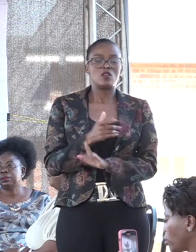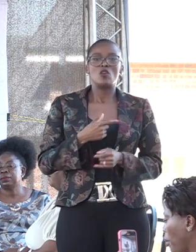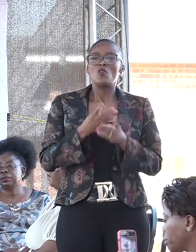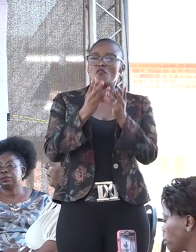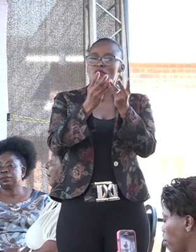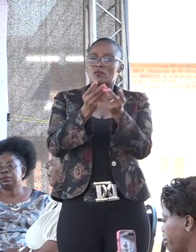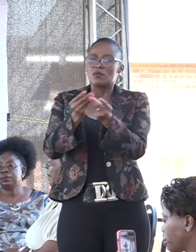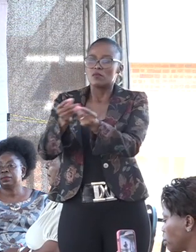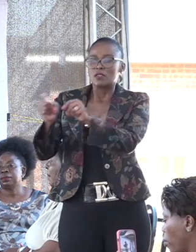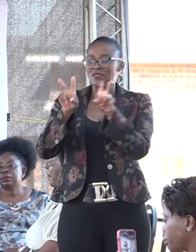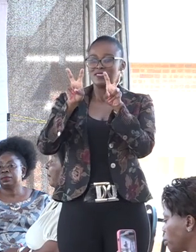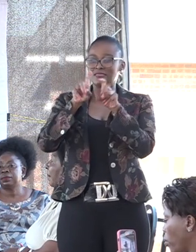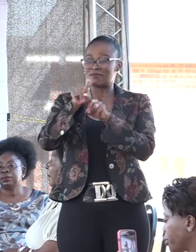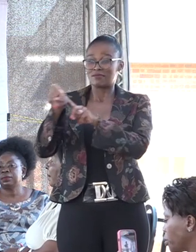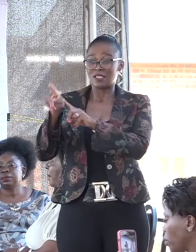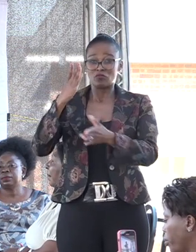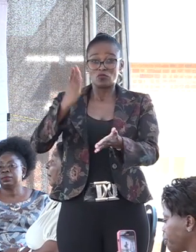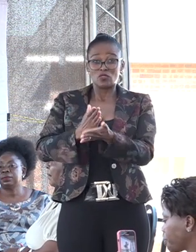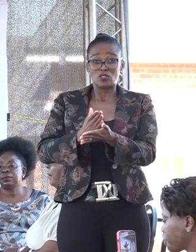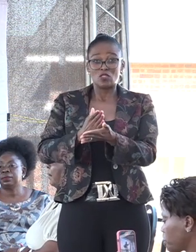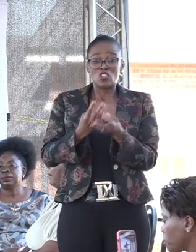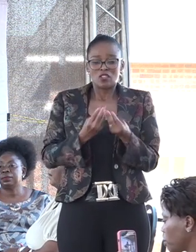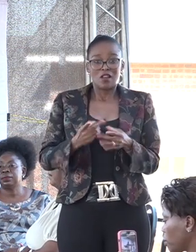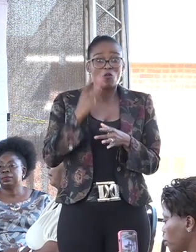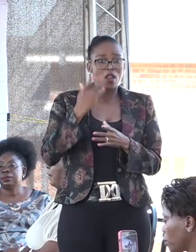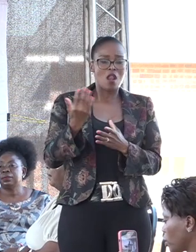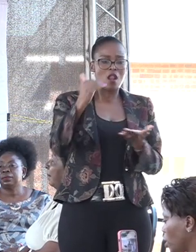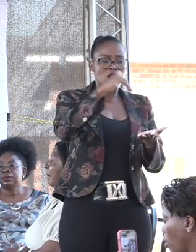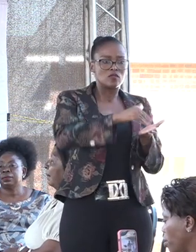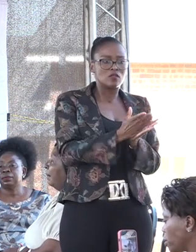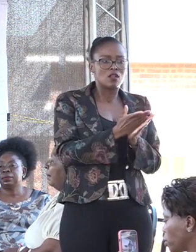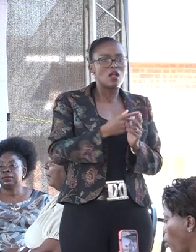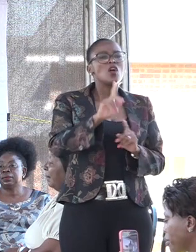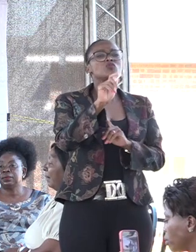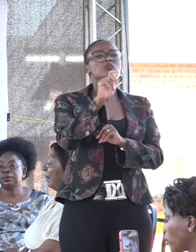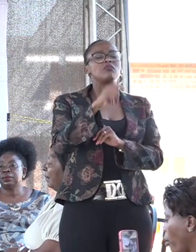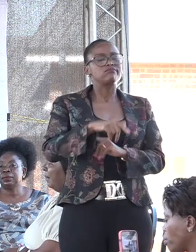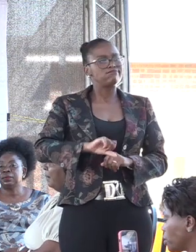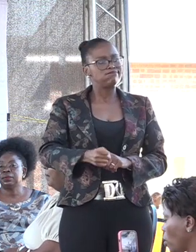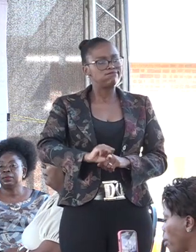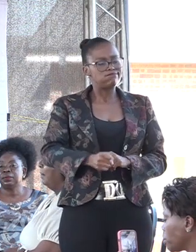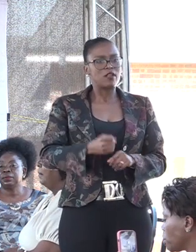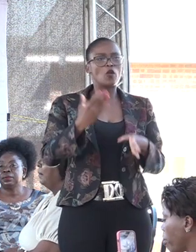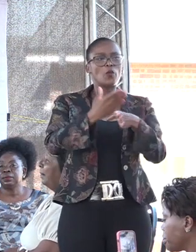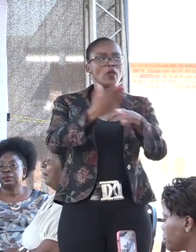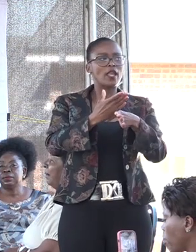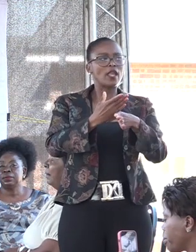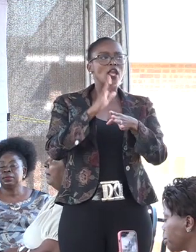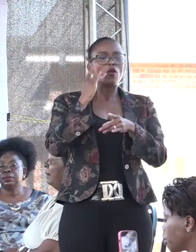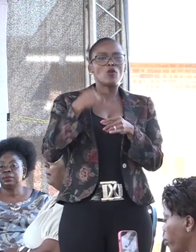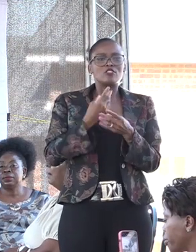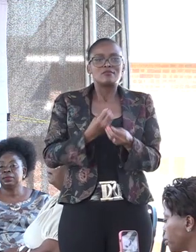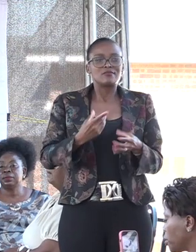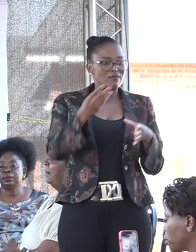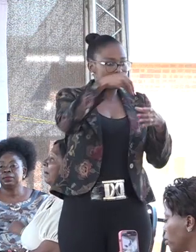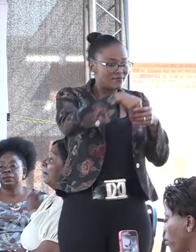out those issues to make sure ukuthi abantwana mabangena ama toilet ayasebenza abantwana mabangena kunamanzi